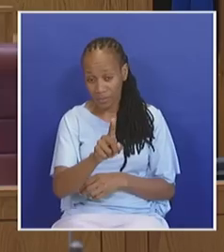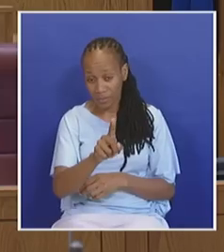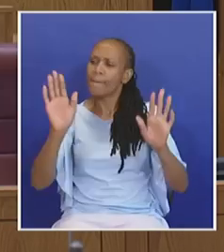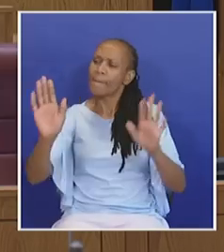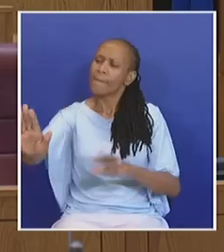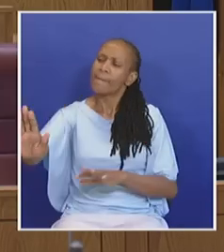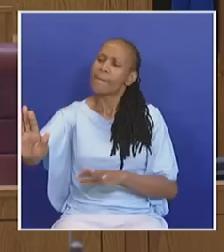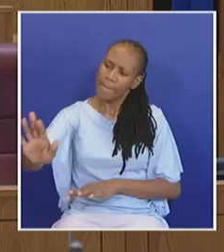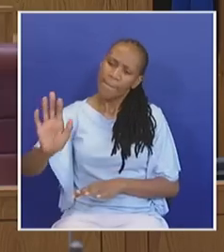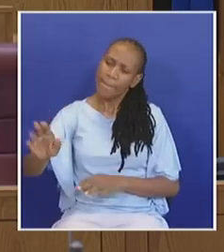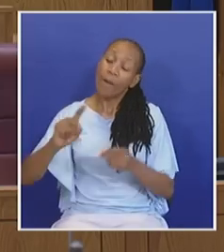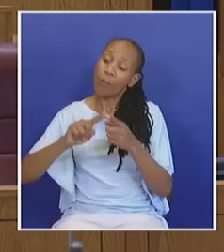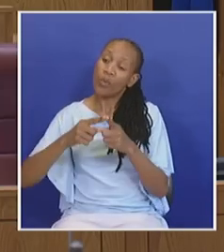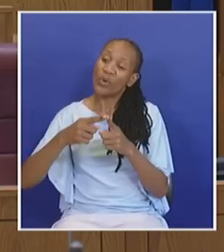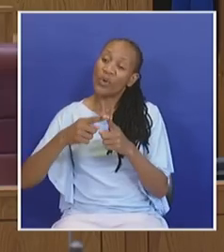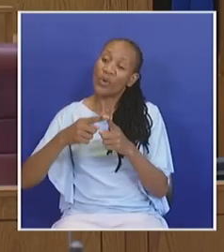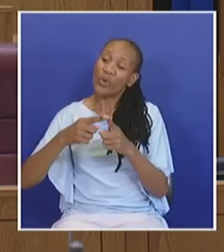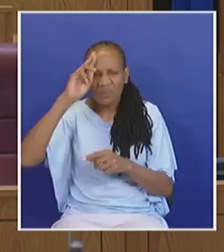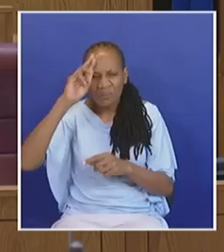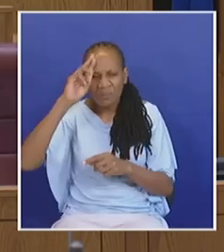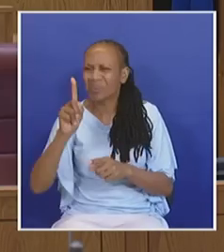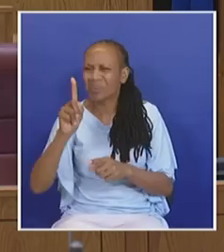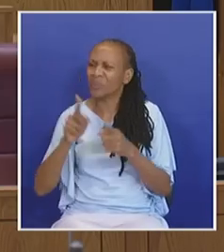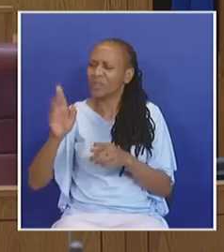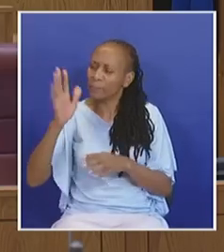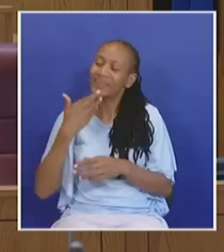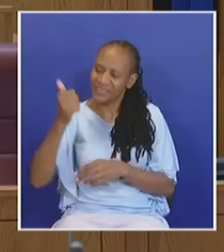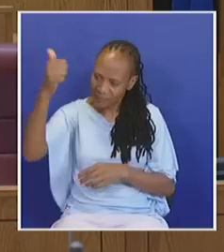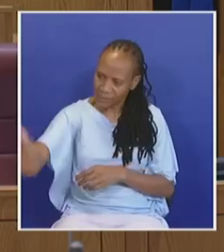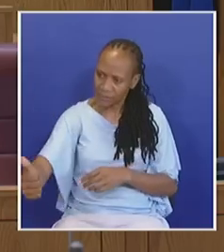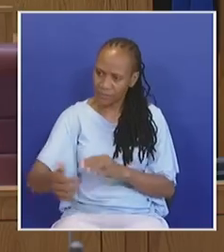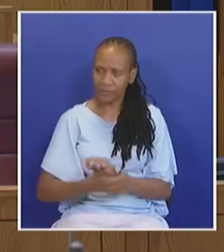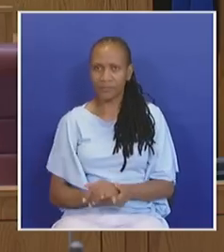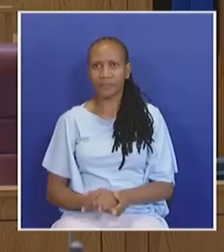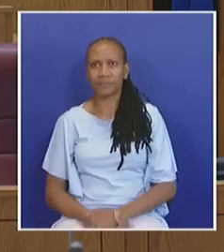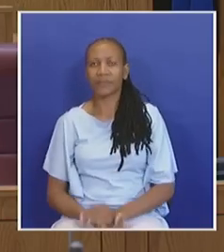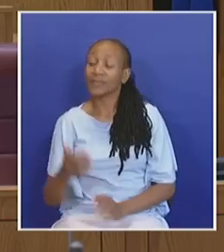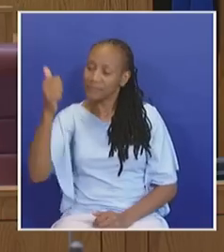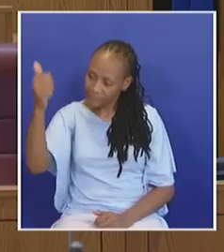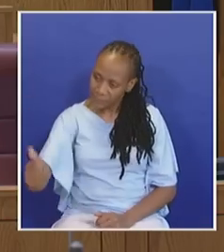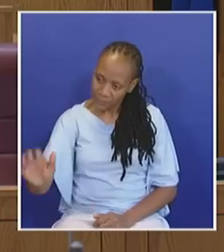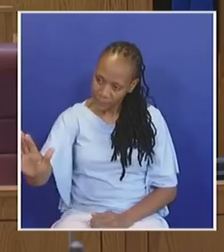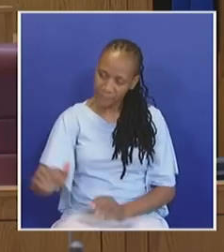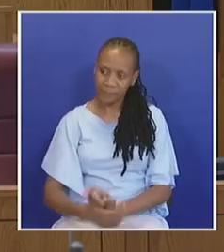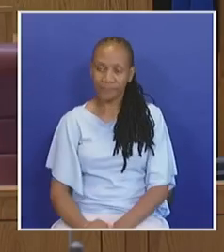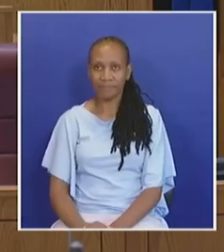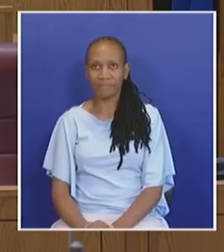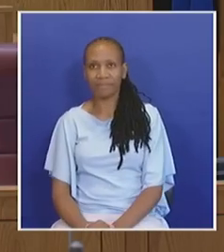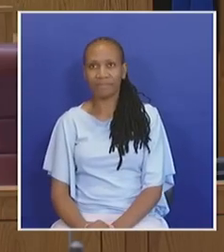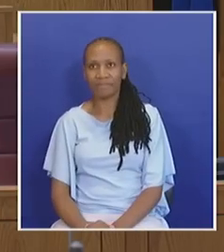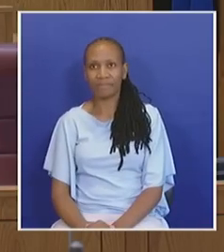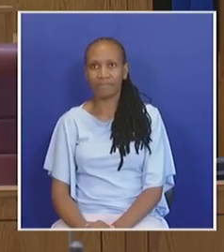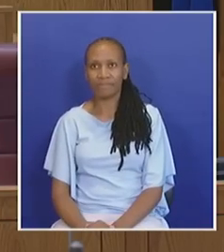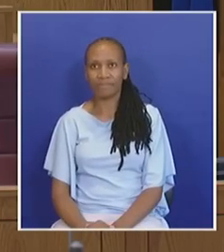Mtileni, there is no point of remind. Please take your seat. The one, take your seat. In government, not the DA.